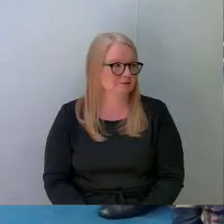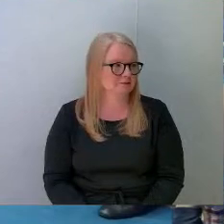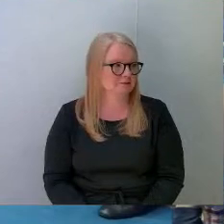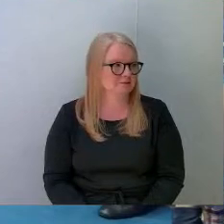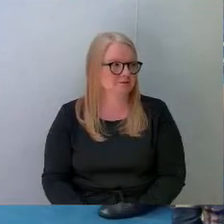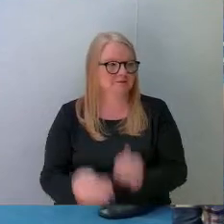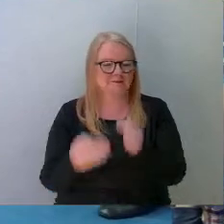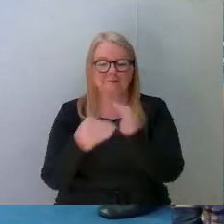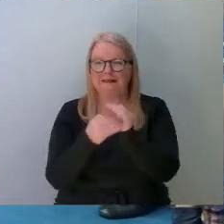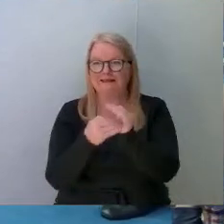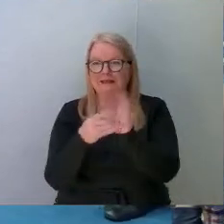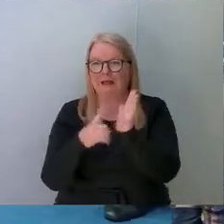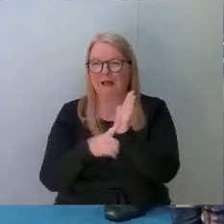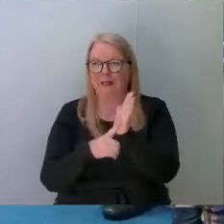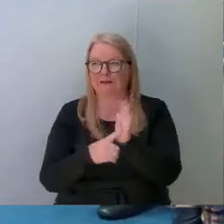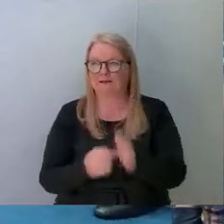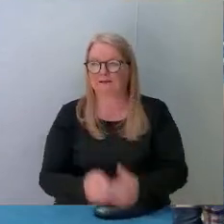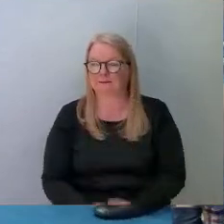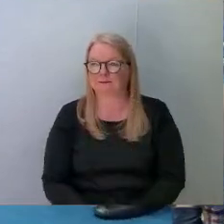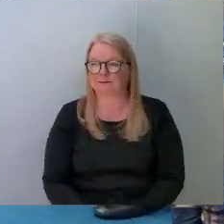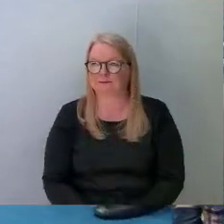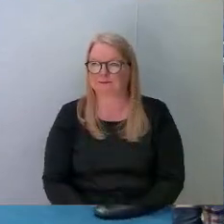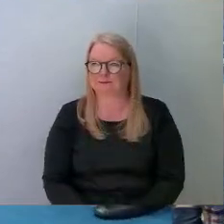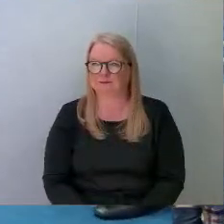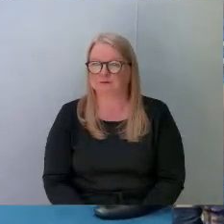Zi Lin.